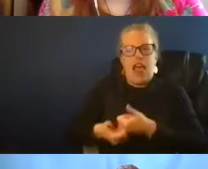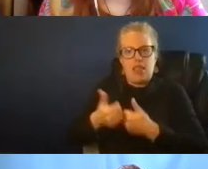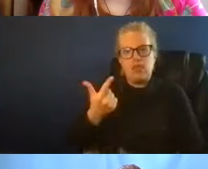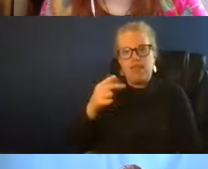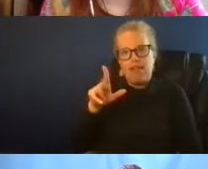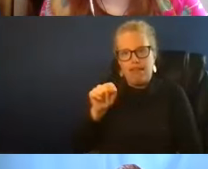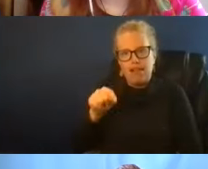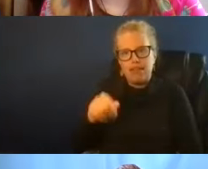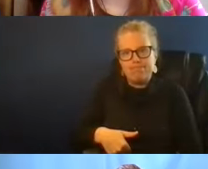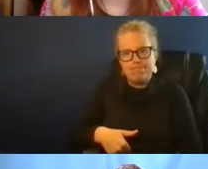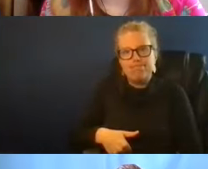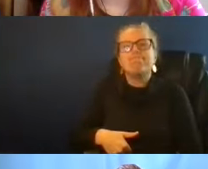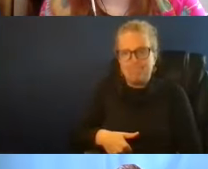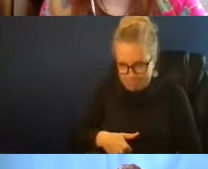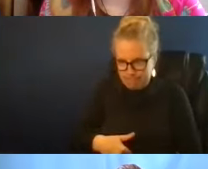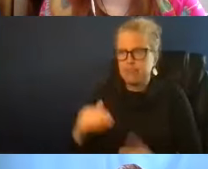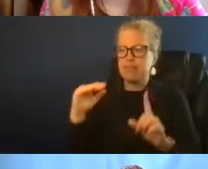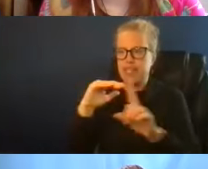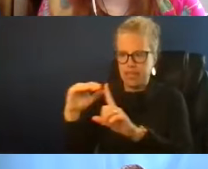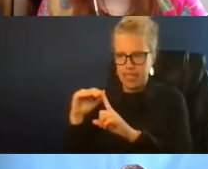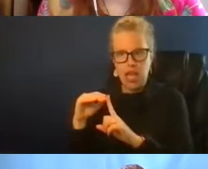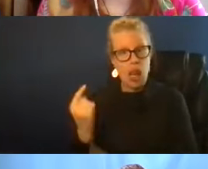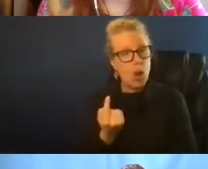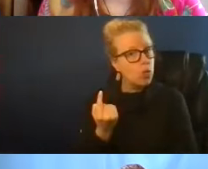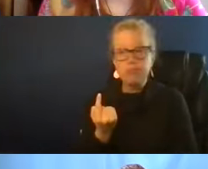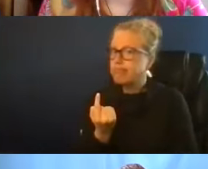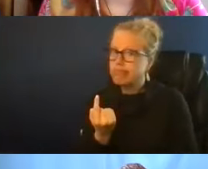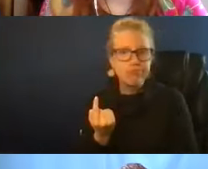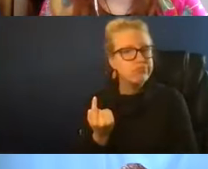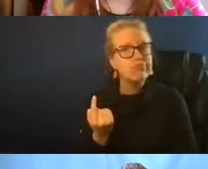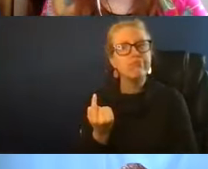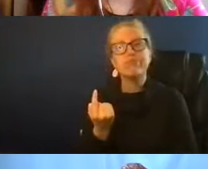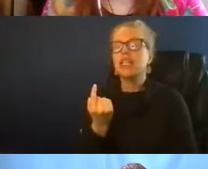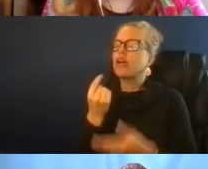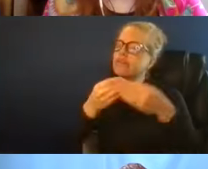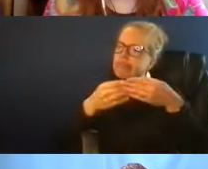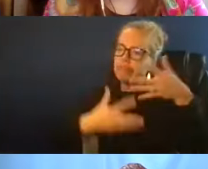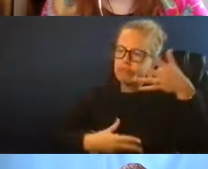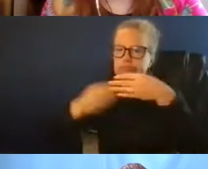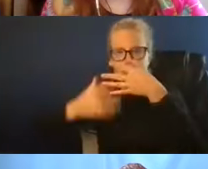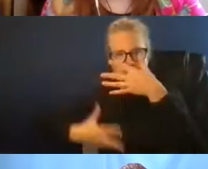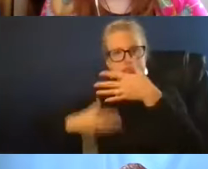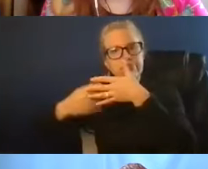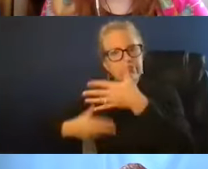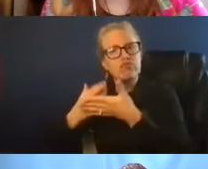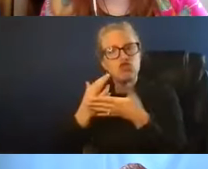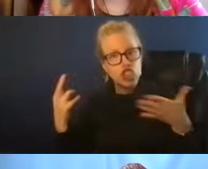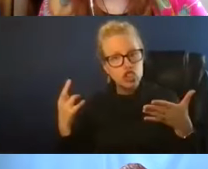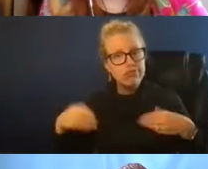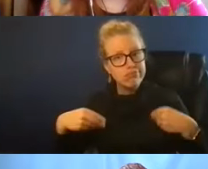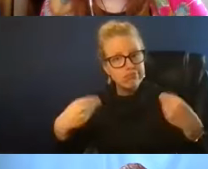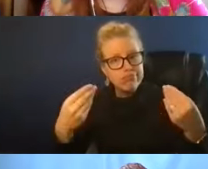that. Yes, reminding them that they're not alone, and there are resources that we can provide for them if they